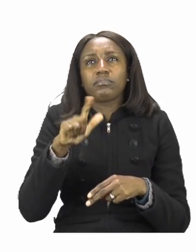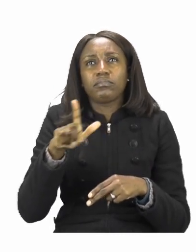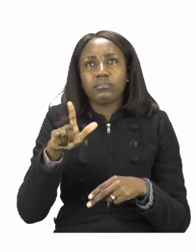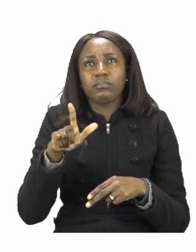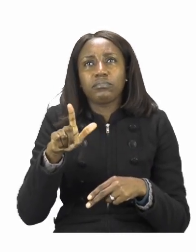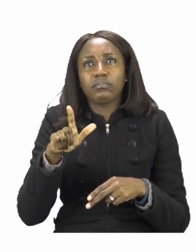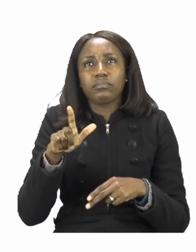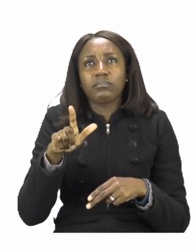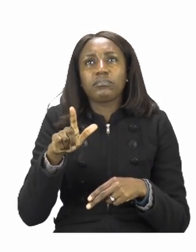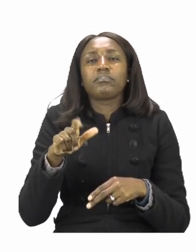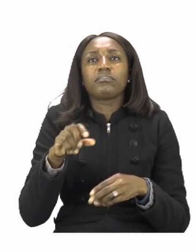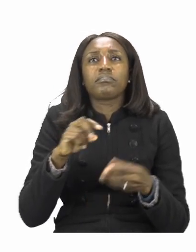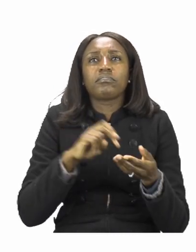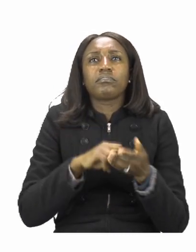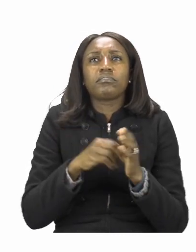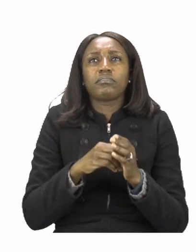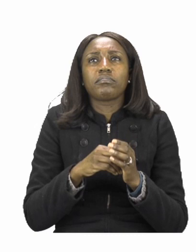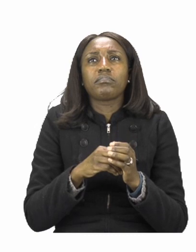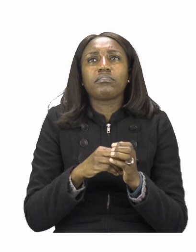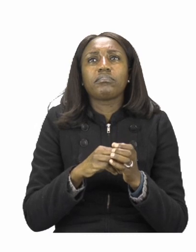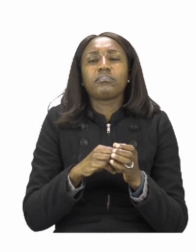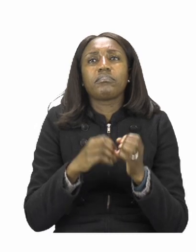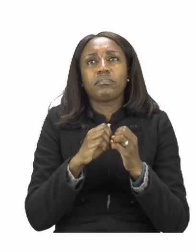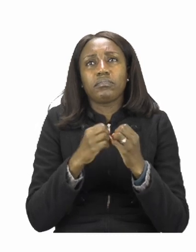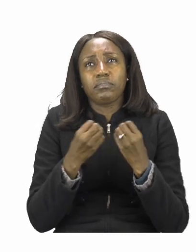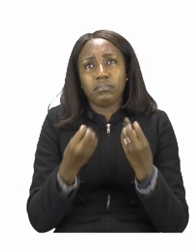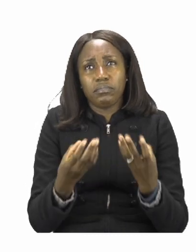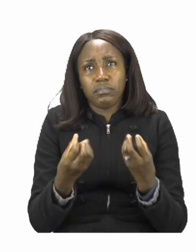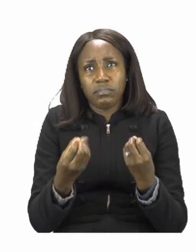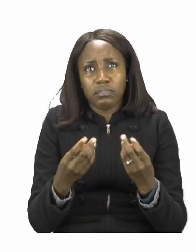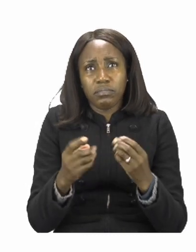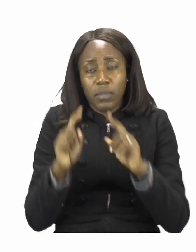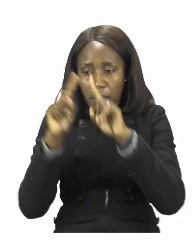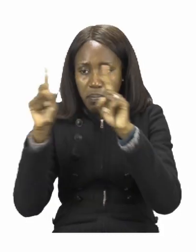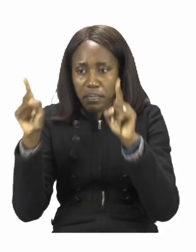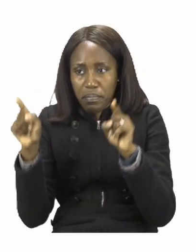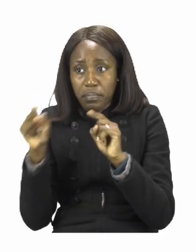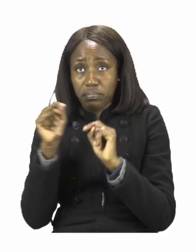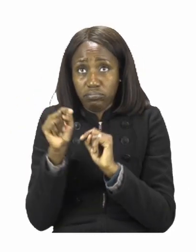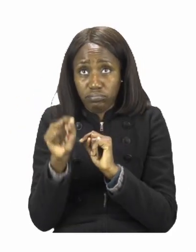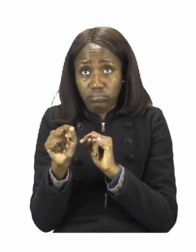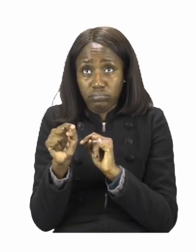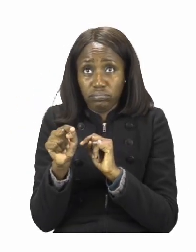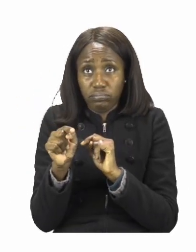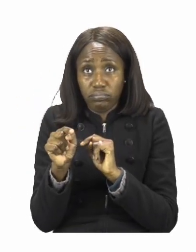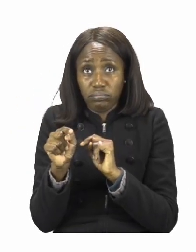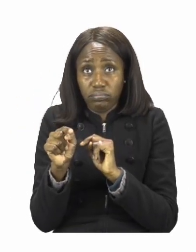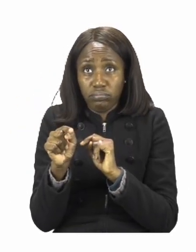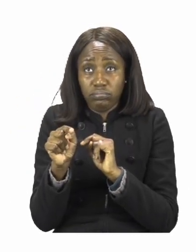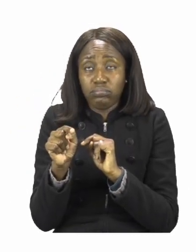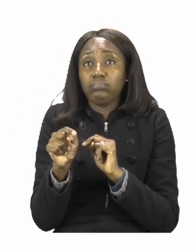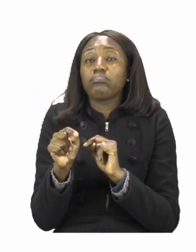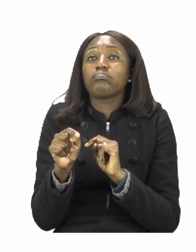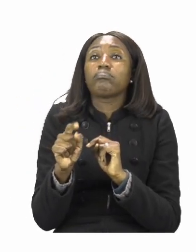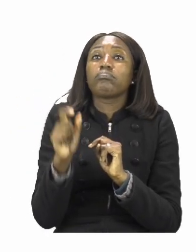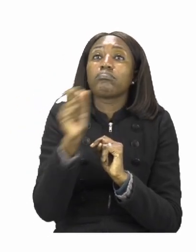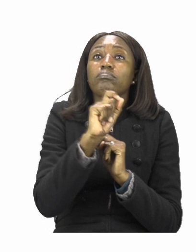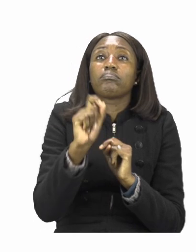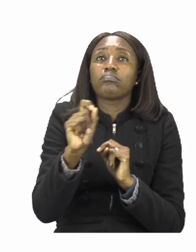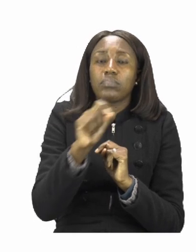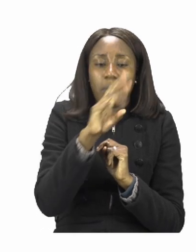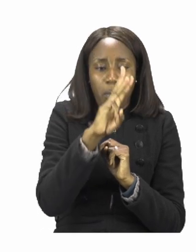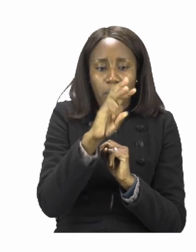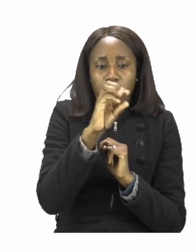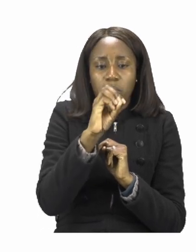it. So that means our verb in brackets, work, will have an S added